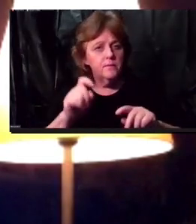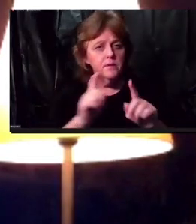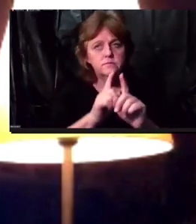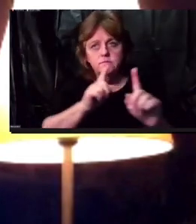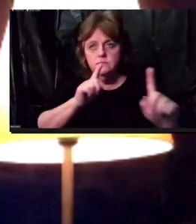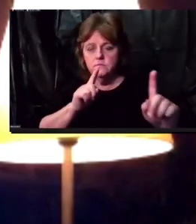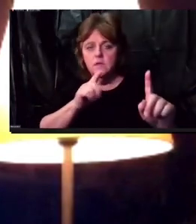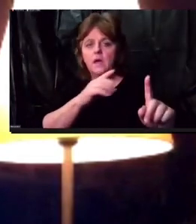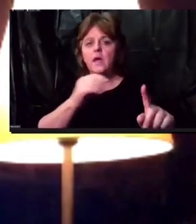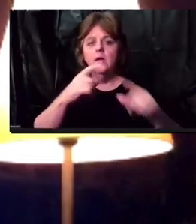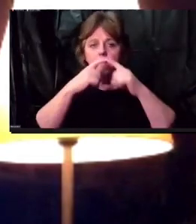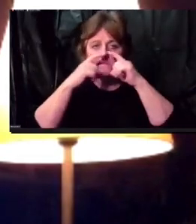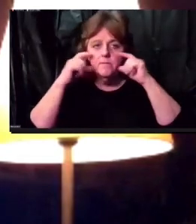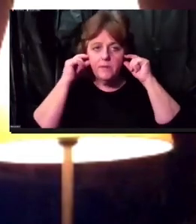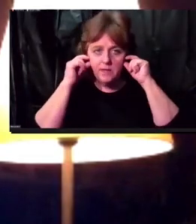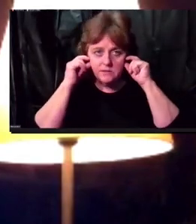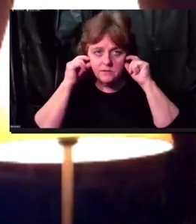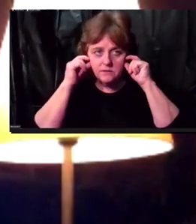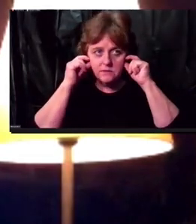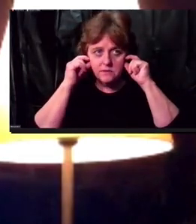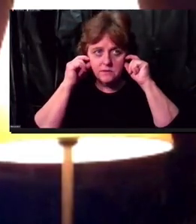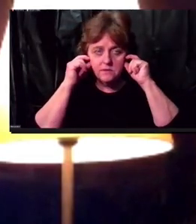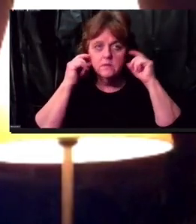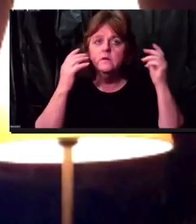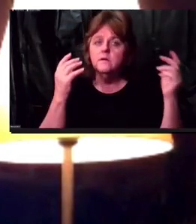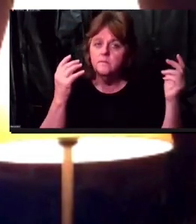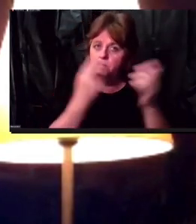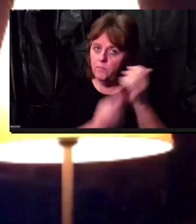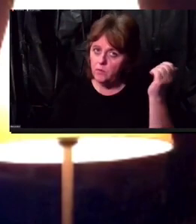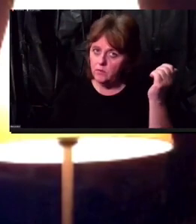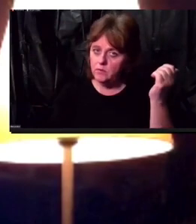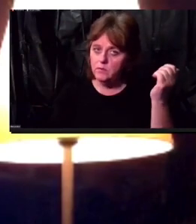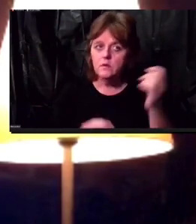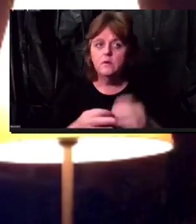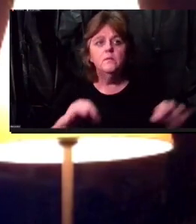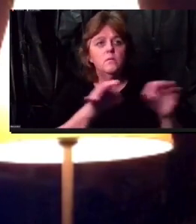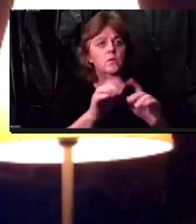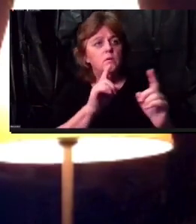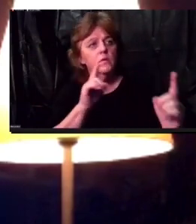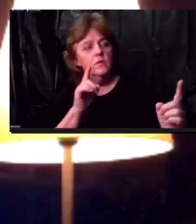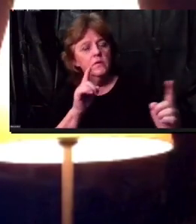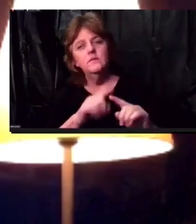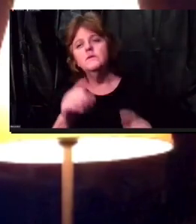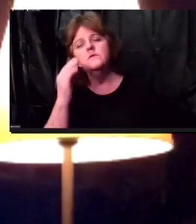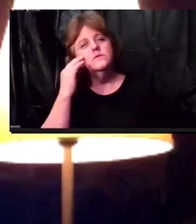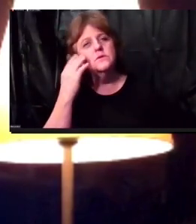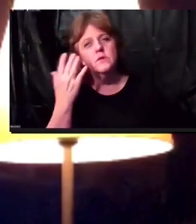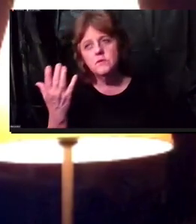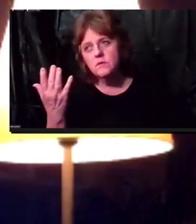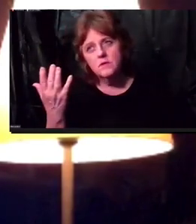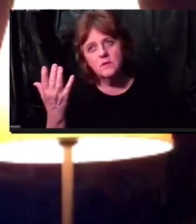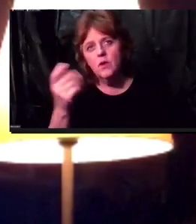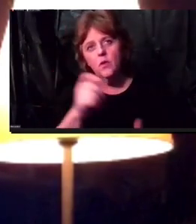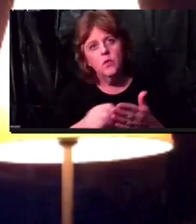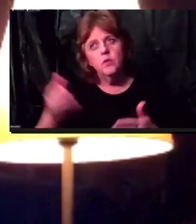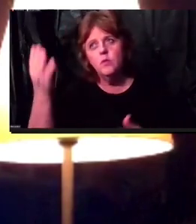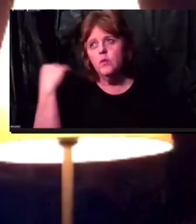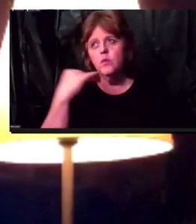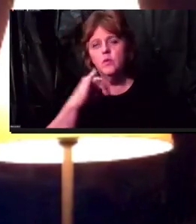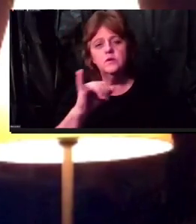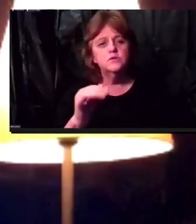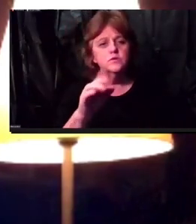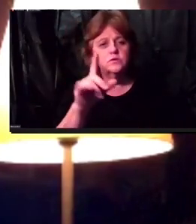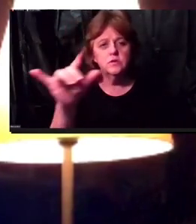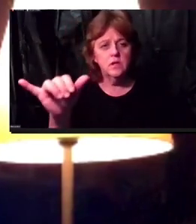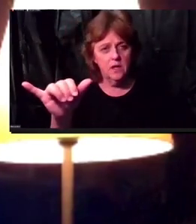wear a mask and or. So the distancing is important. But as we know, this was written in July, and